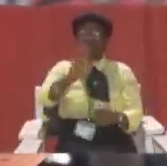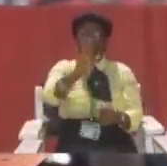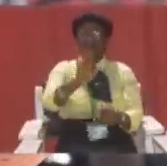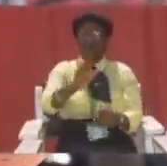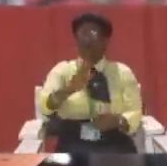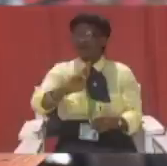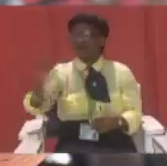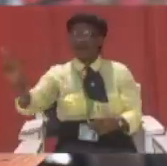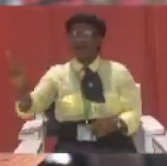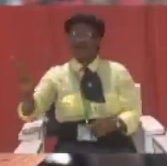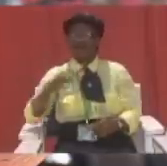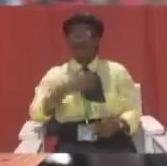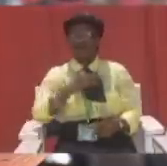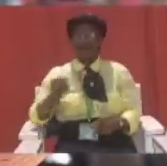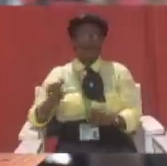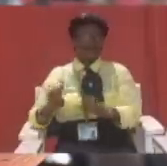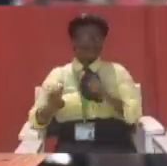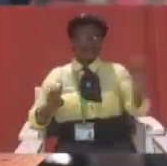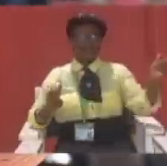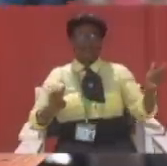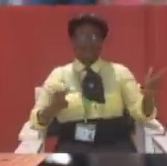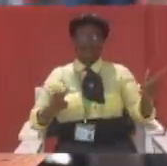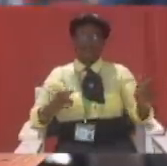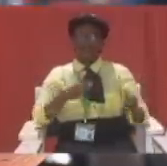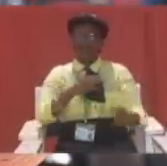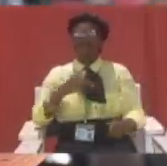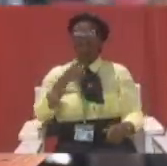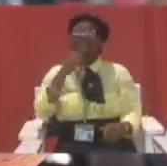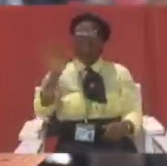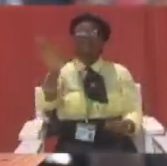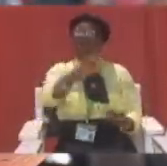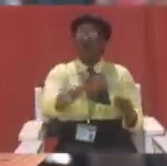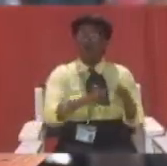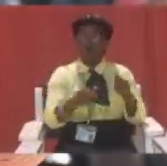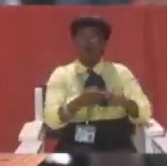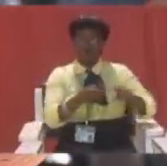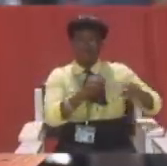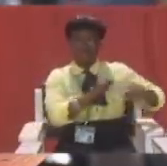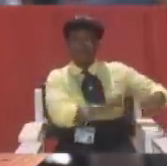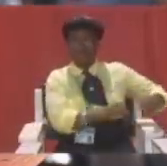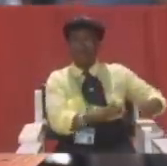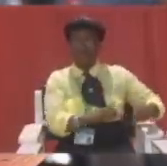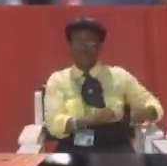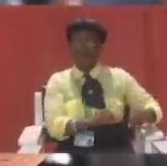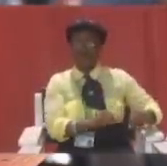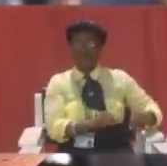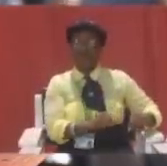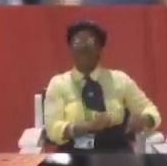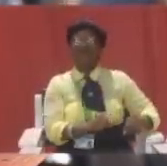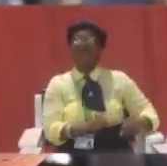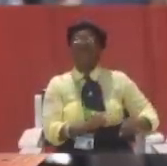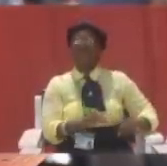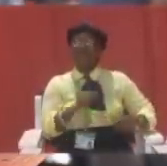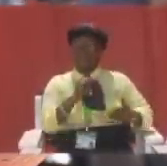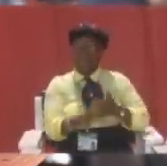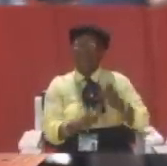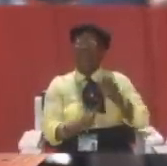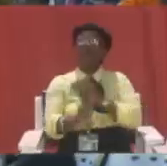and prophesy to your neighbor and say, God will send you signs and wonders